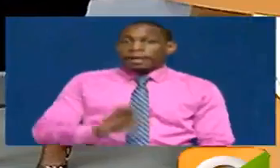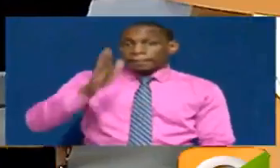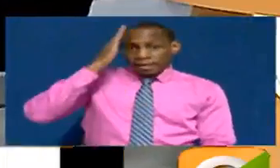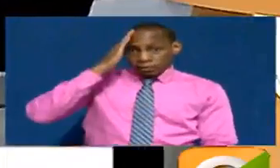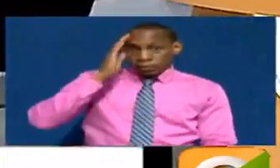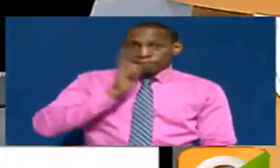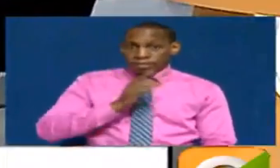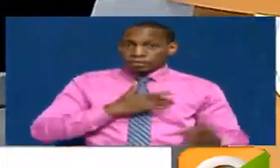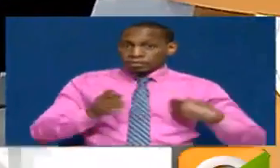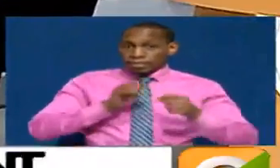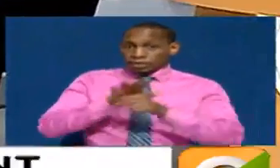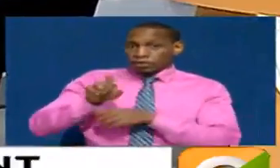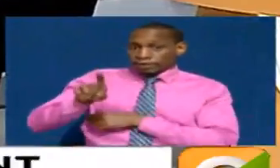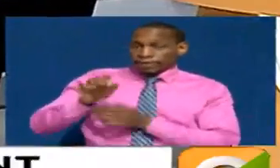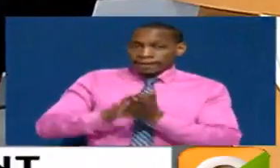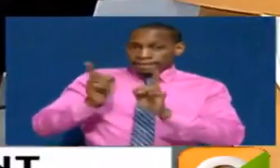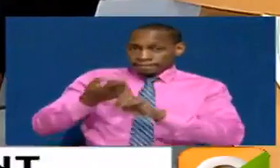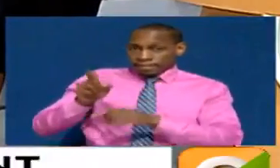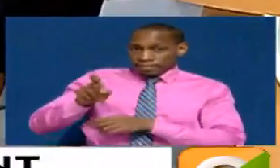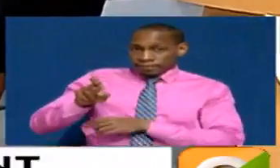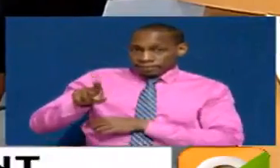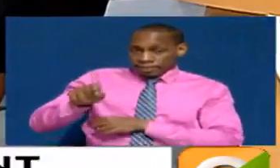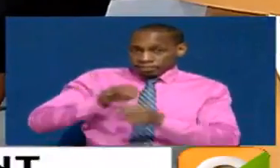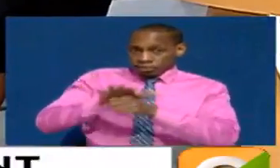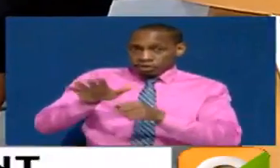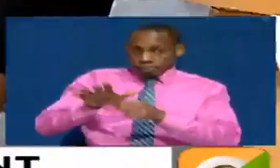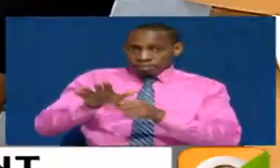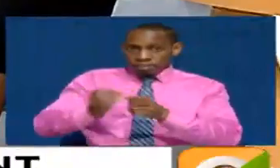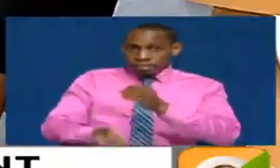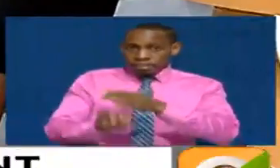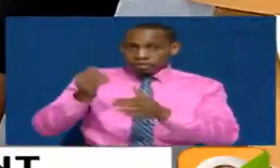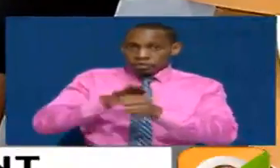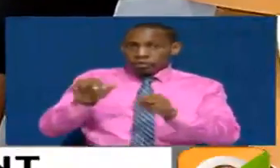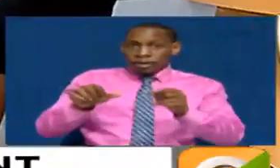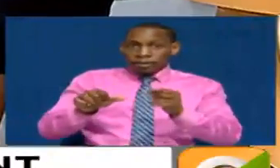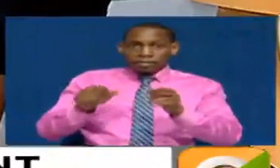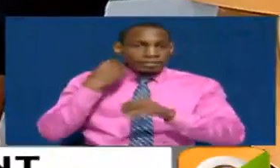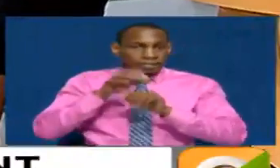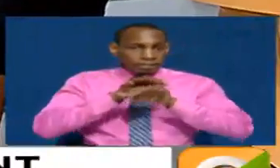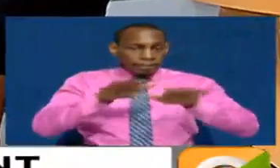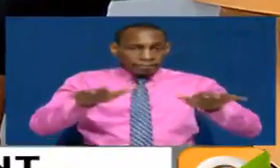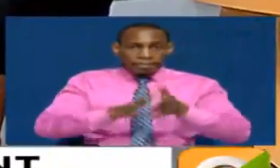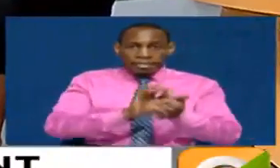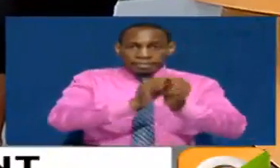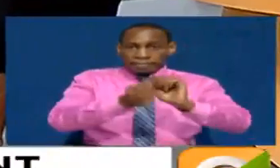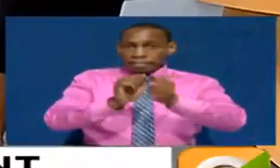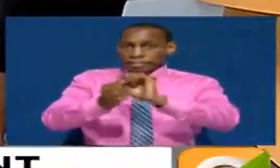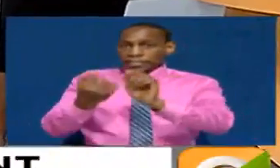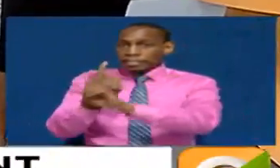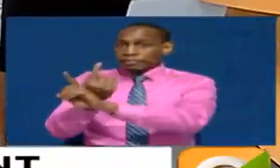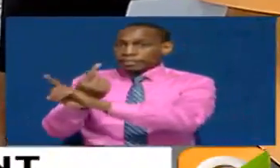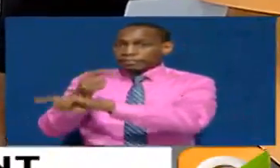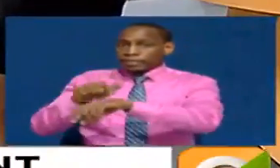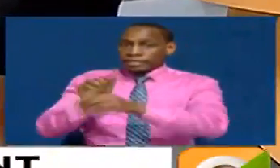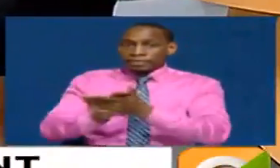So you know, regarding a coronavirus, the original coronavirus that is causing the COVID-19 pandemic has since mutated several times,